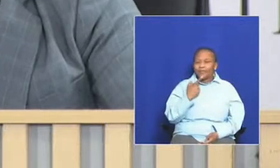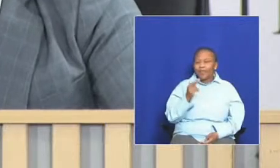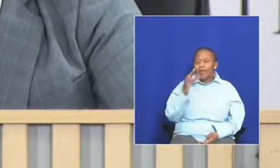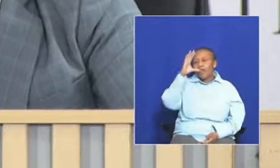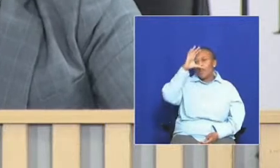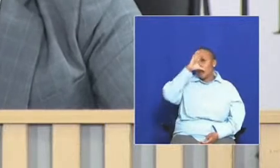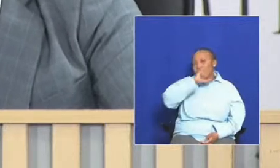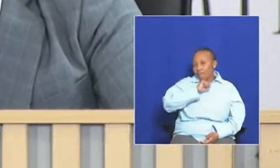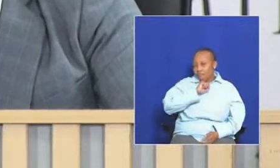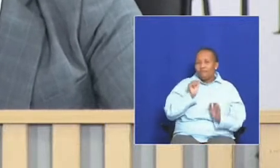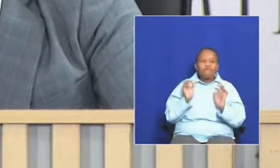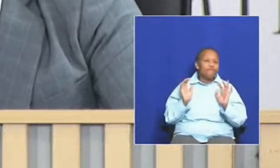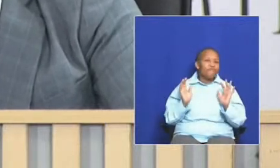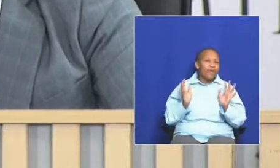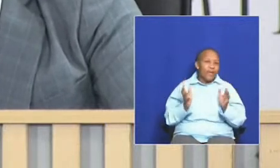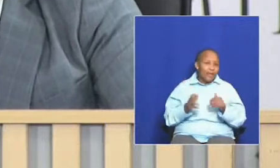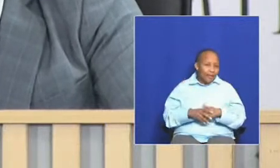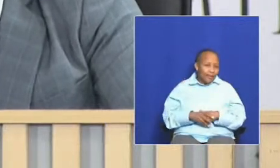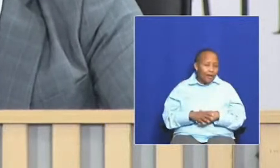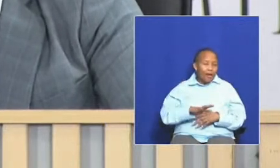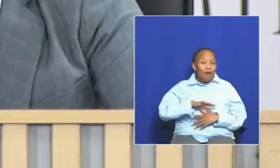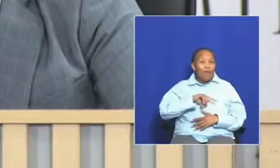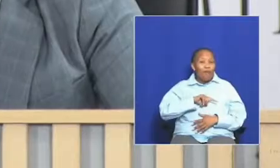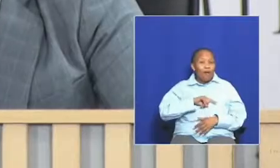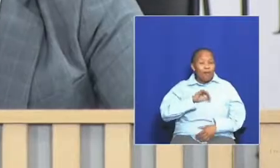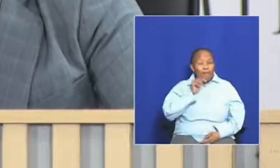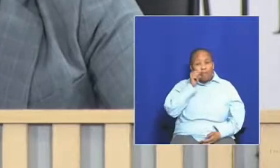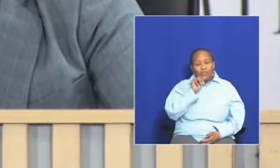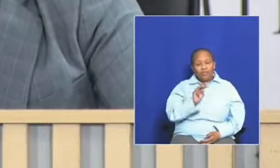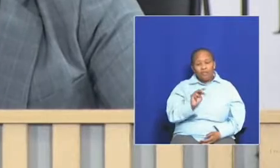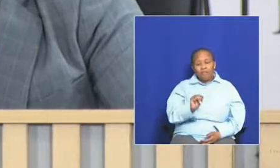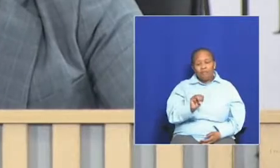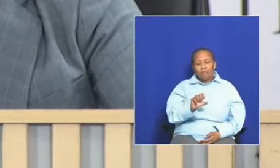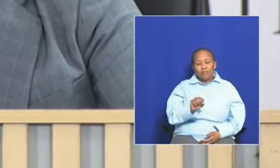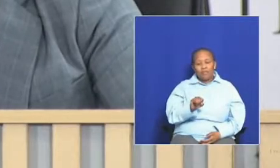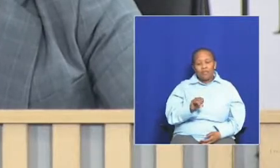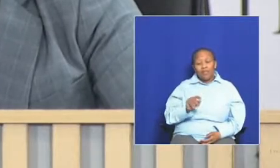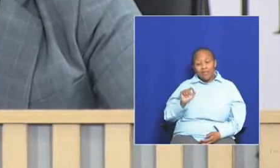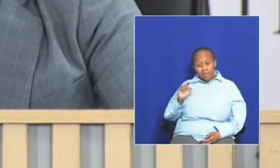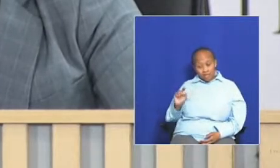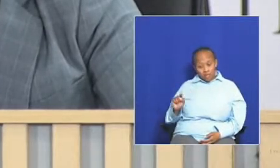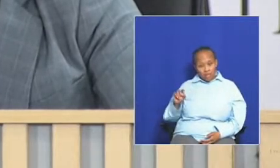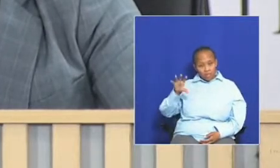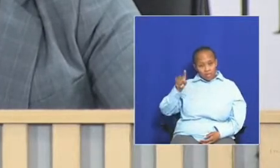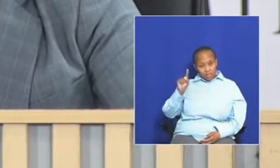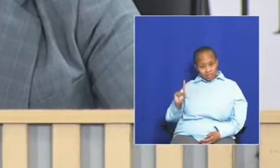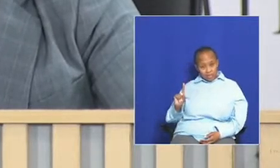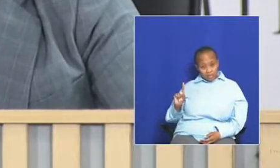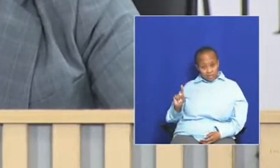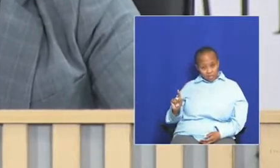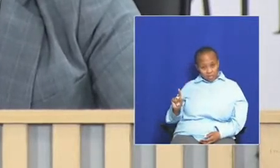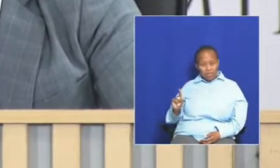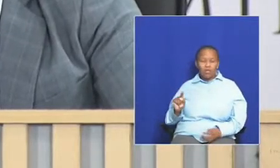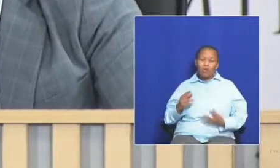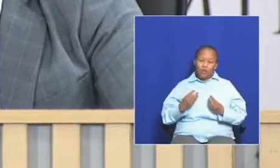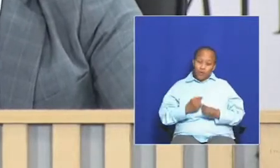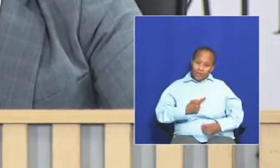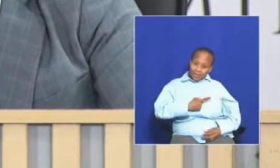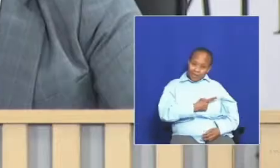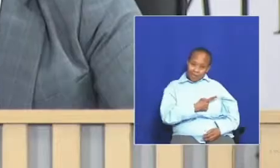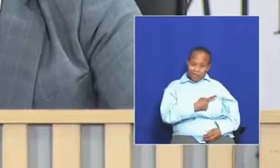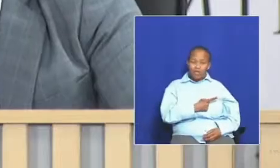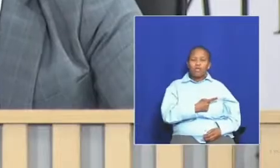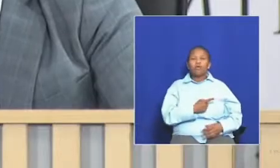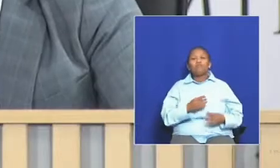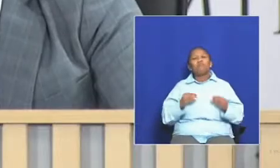Mr. Msibi asked him and Mr. Maumela, they had some other businesses which I